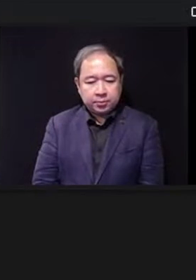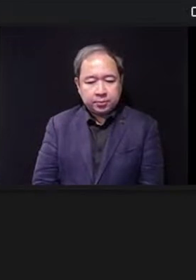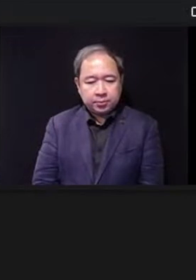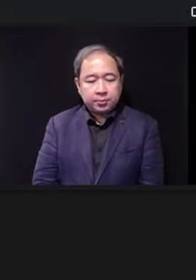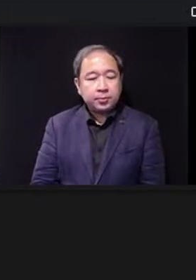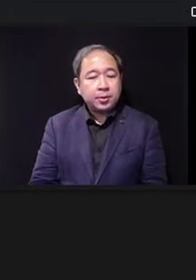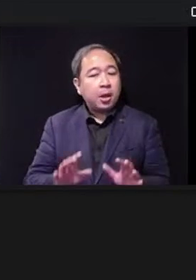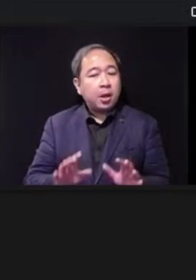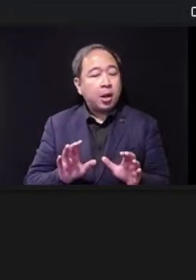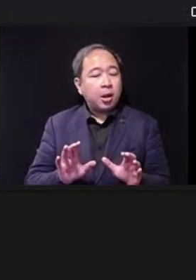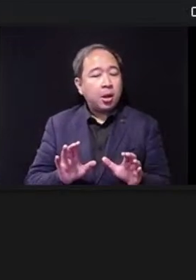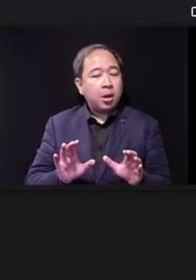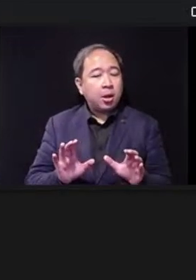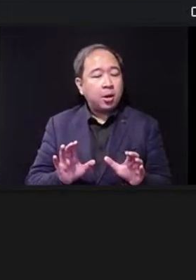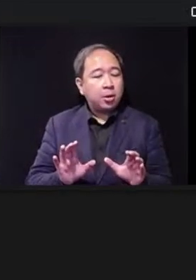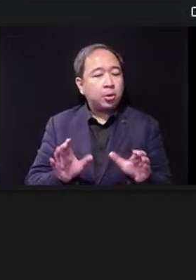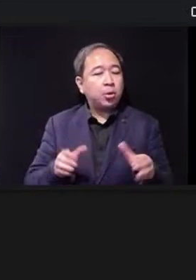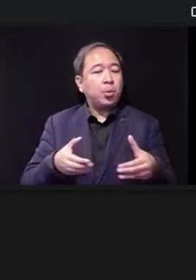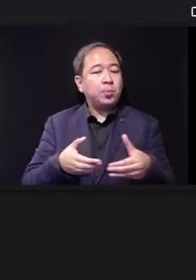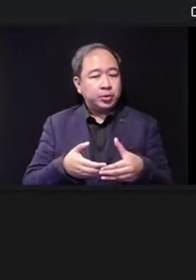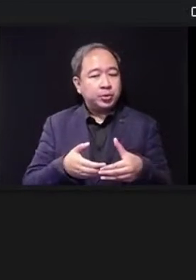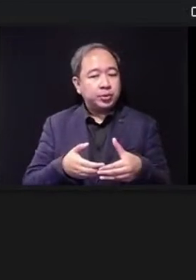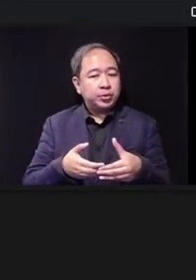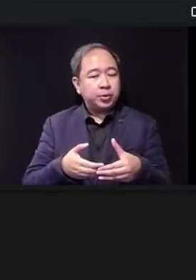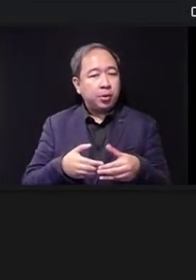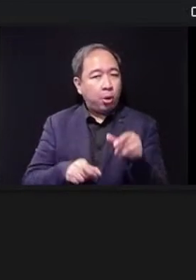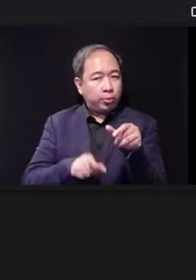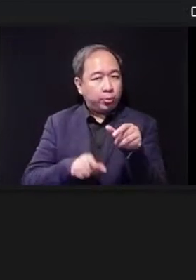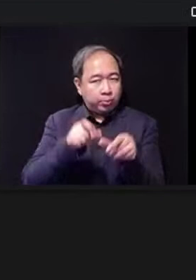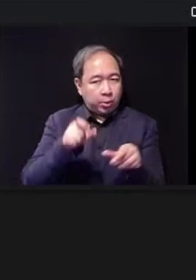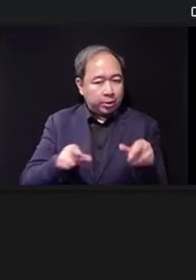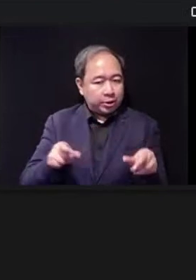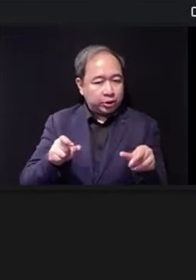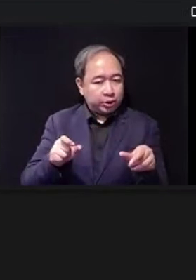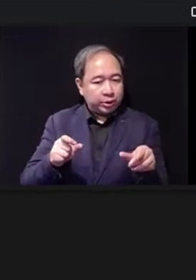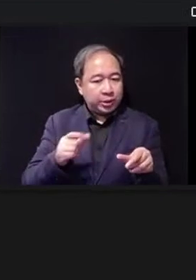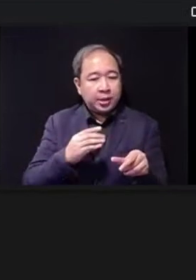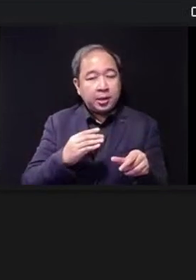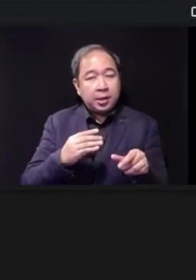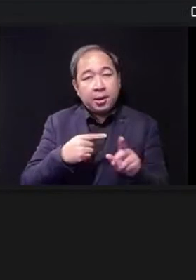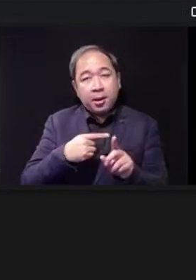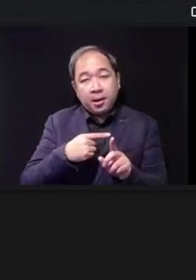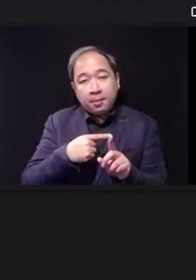Commission on Population and Development of the Philippines.